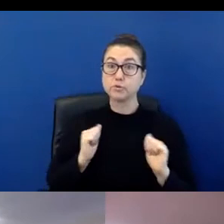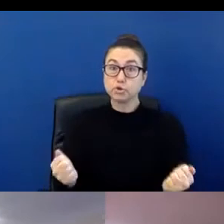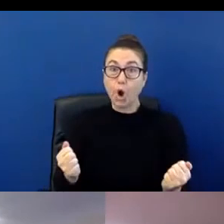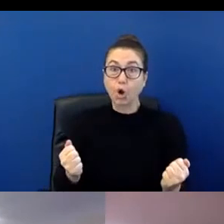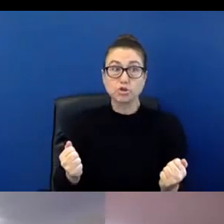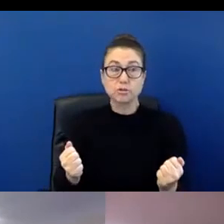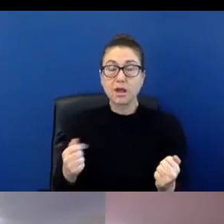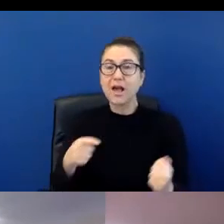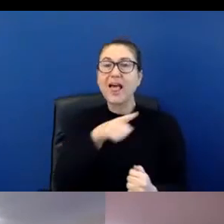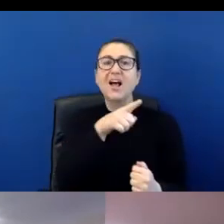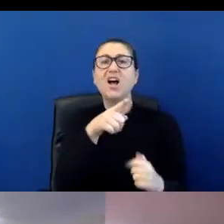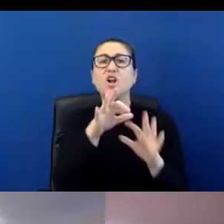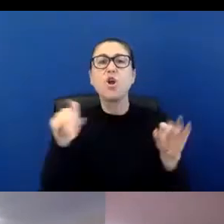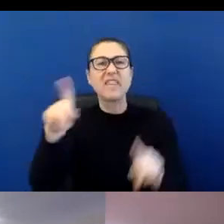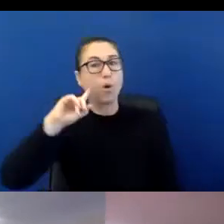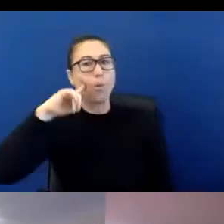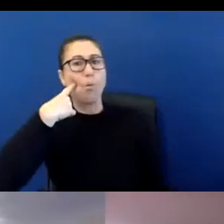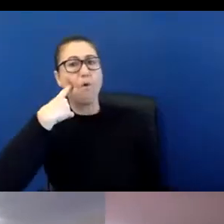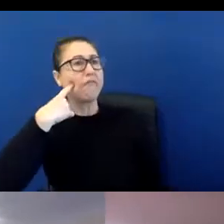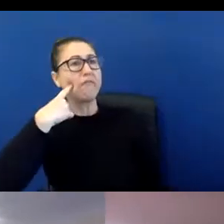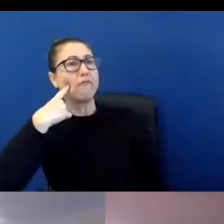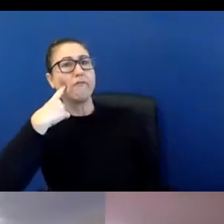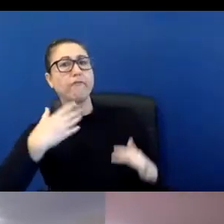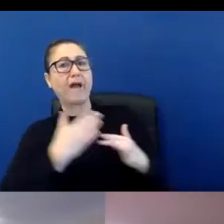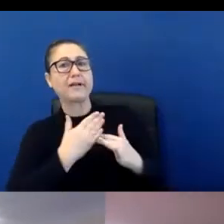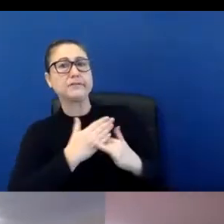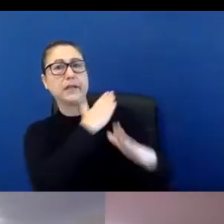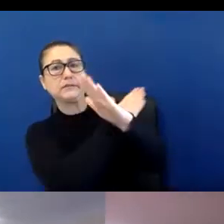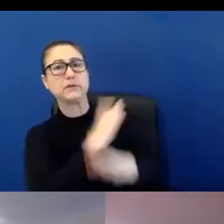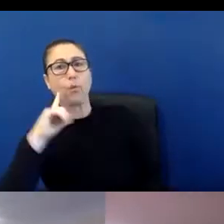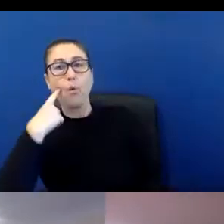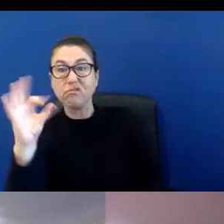to provide accessibility, it's that they just haven't thought about it before.